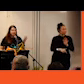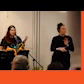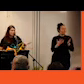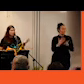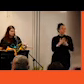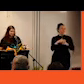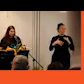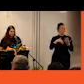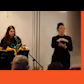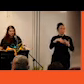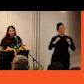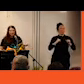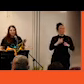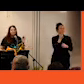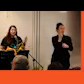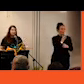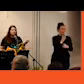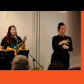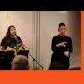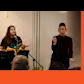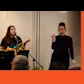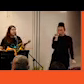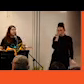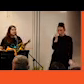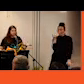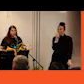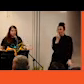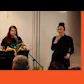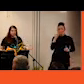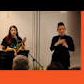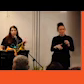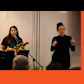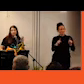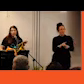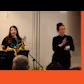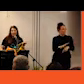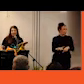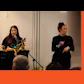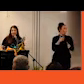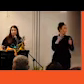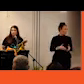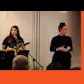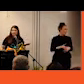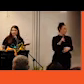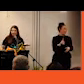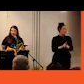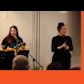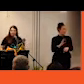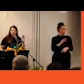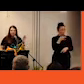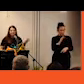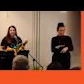somewhere. Mice are not humans. Mice will never be children, but we're also not asking them to